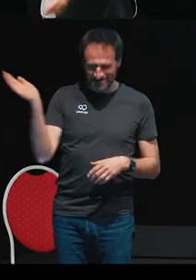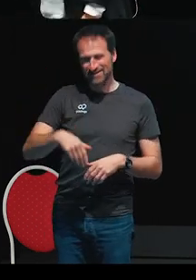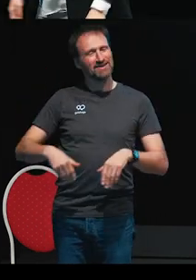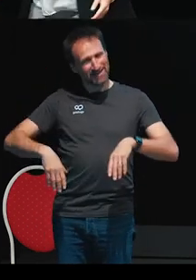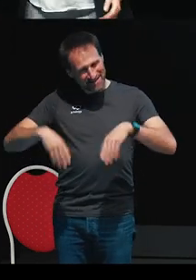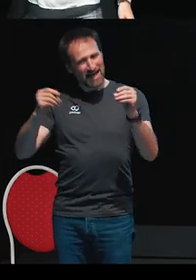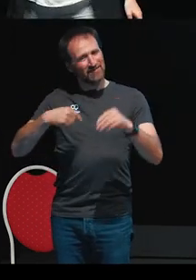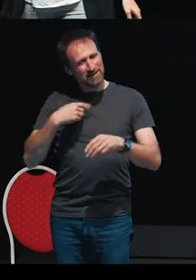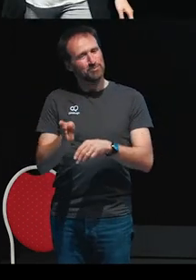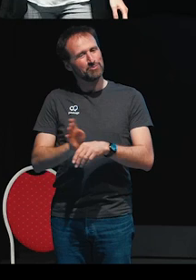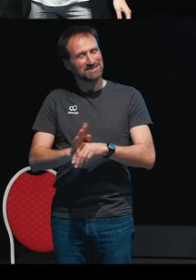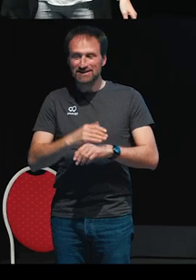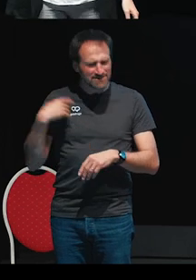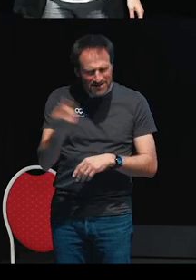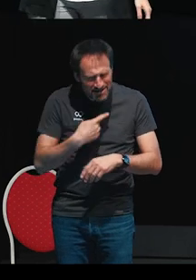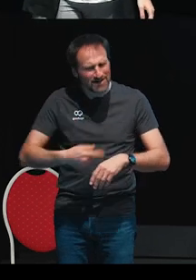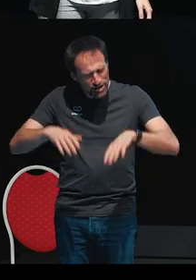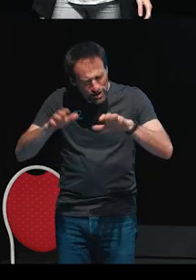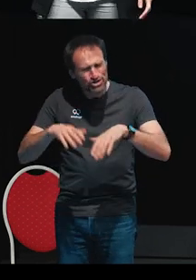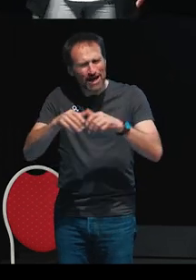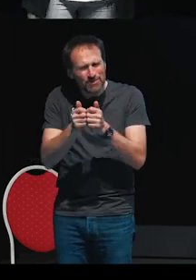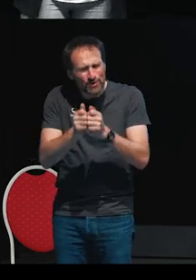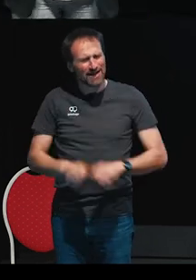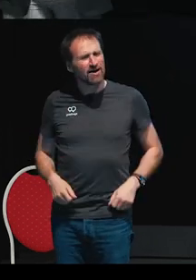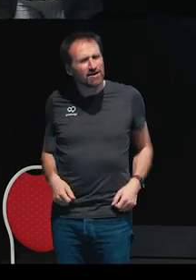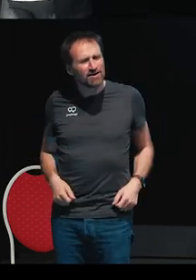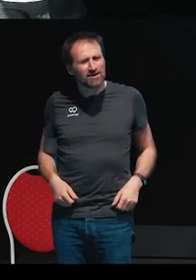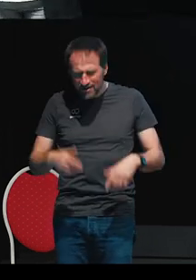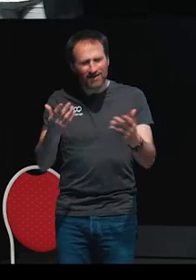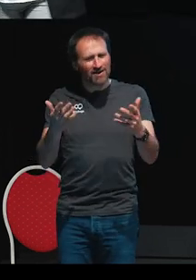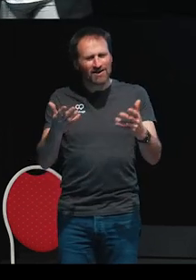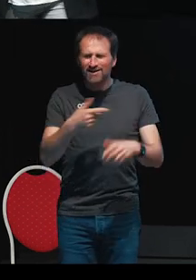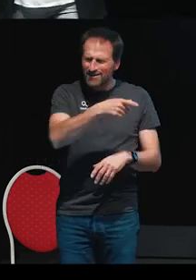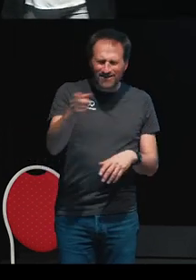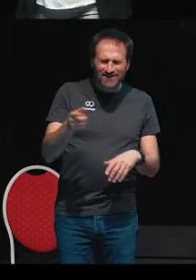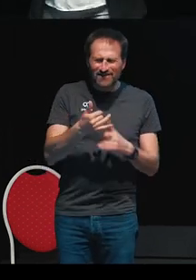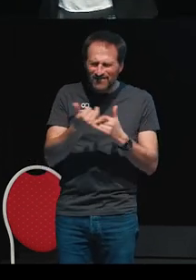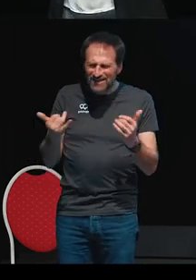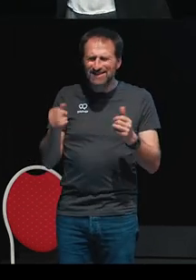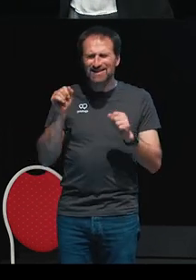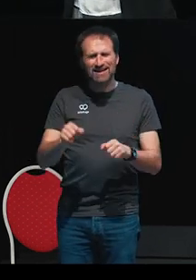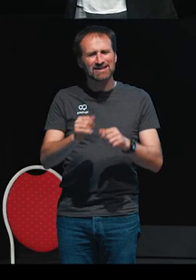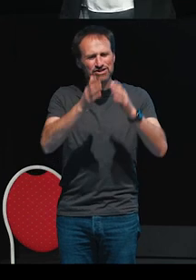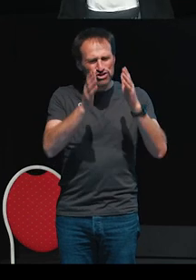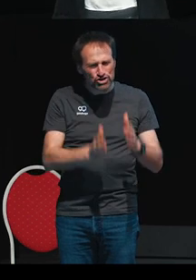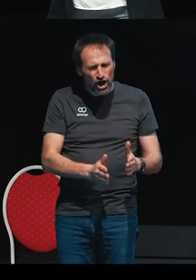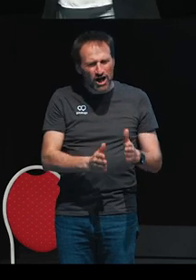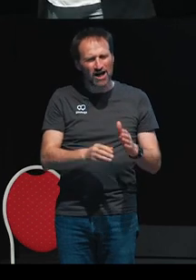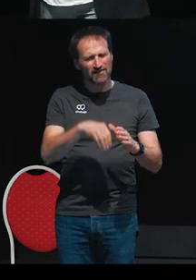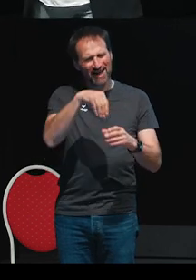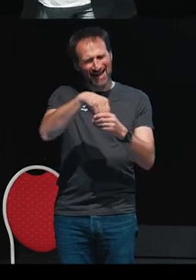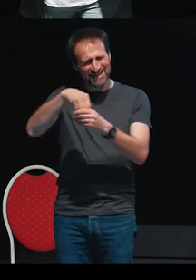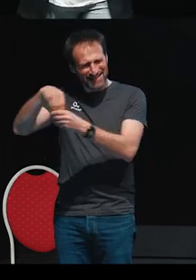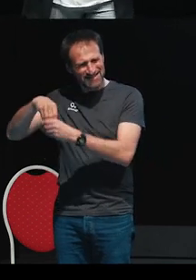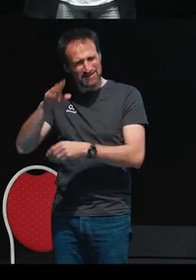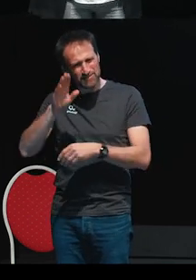Twitter. So I'm going to give you 10 seconds to think about how we're going to model the server entities on a